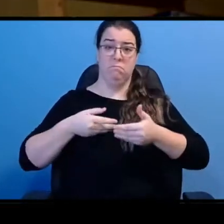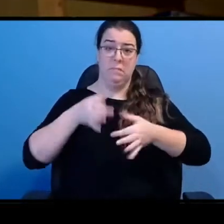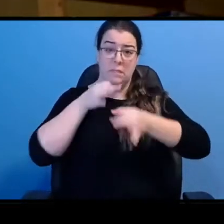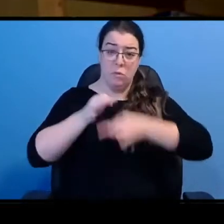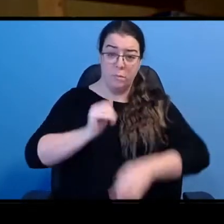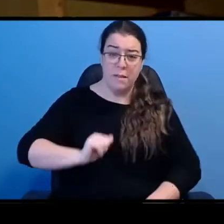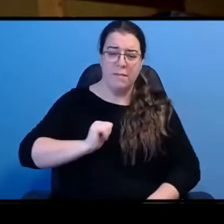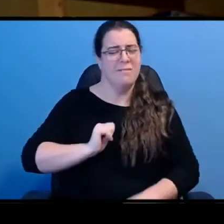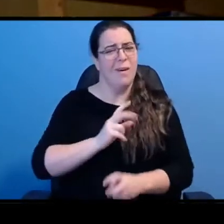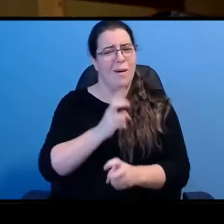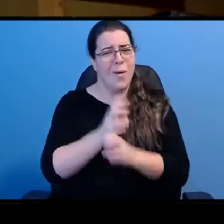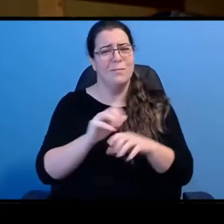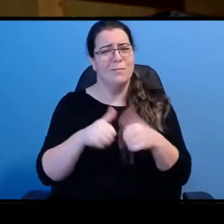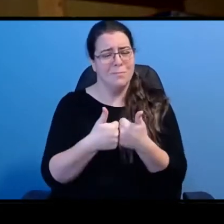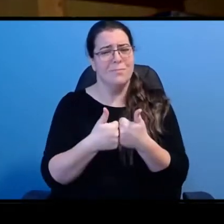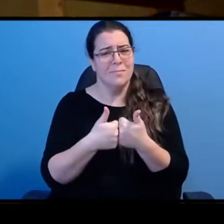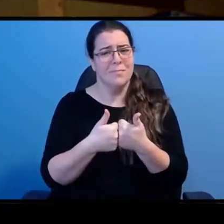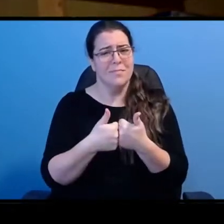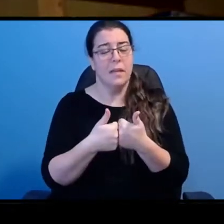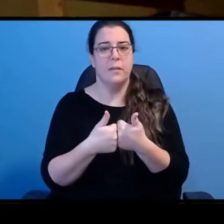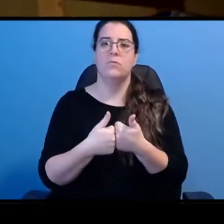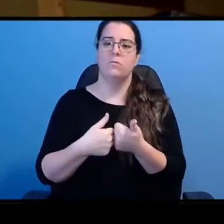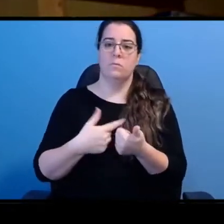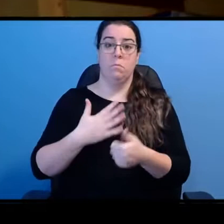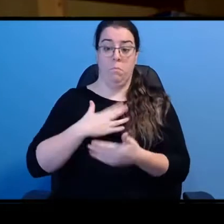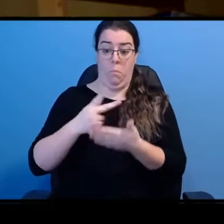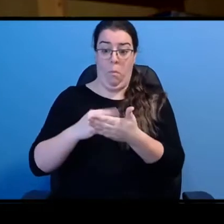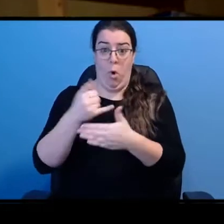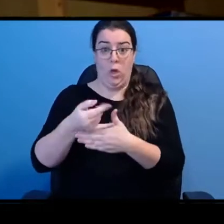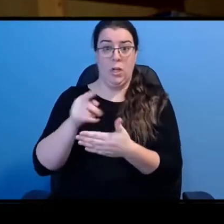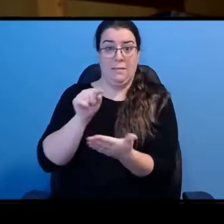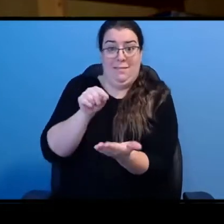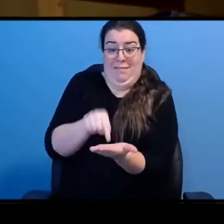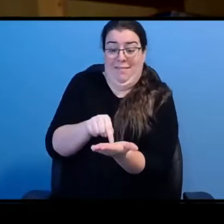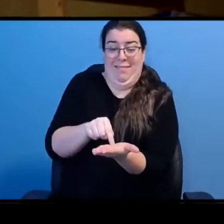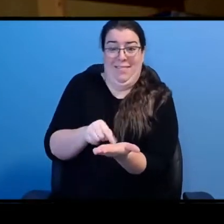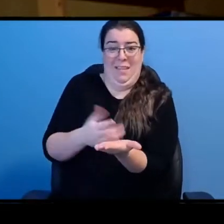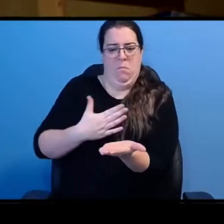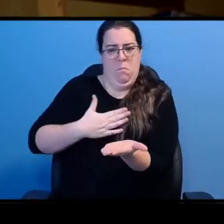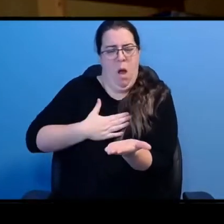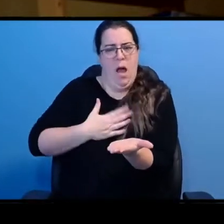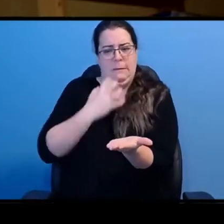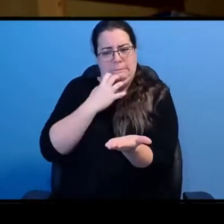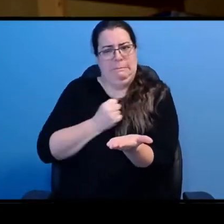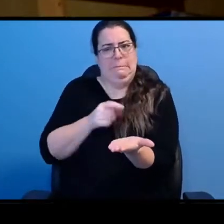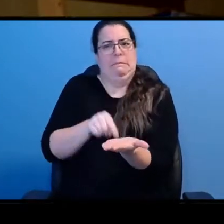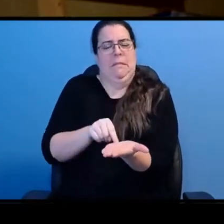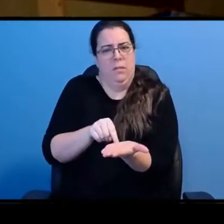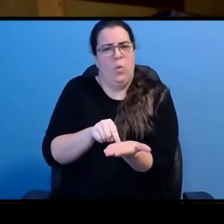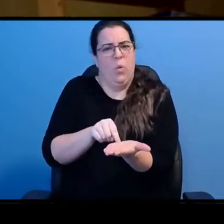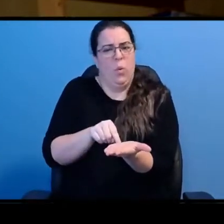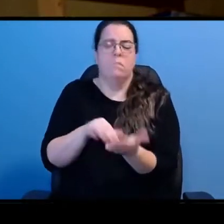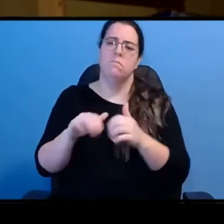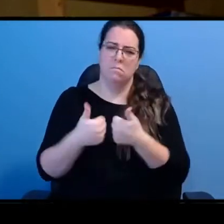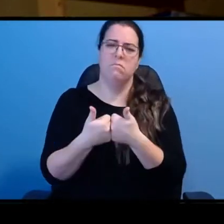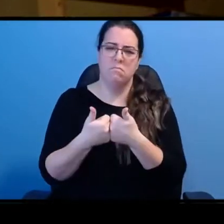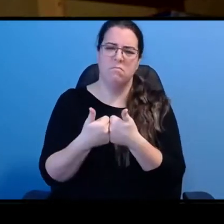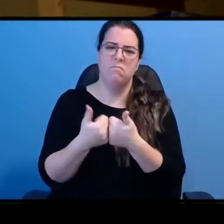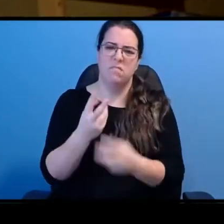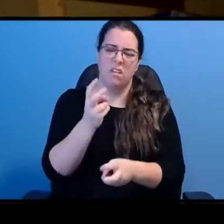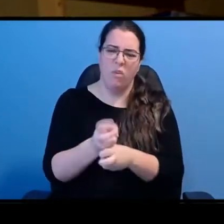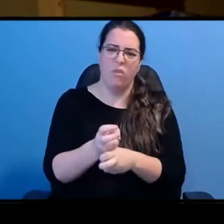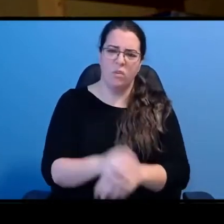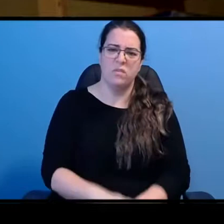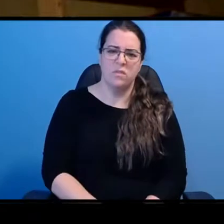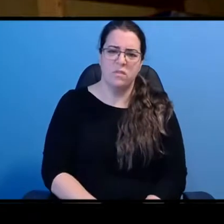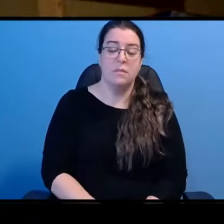really talking about an extension of yourself. So it can be challenging, but I think it's the type of thing that if you practice it, if